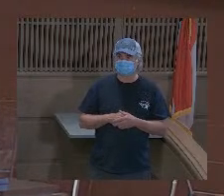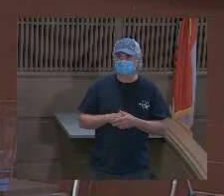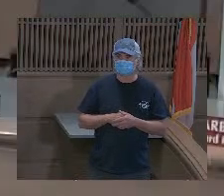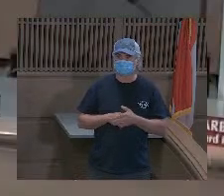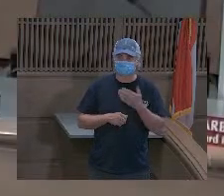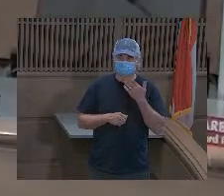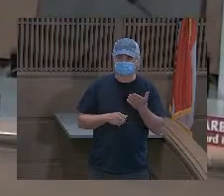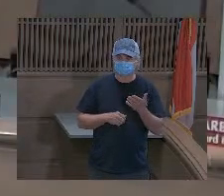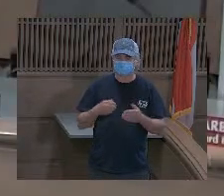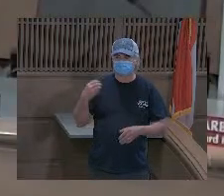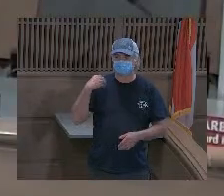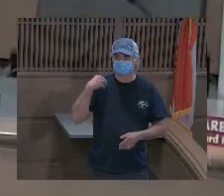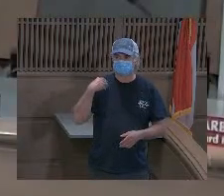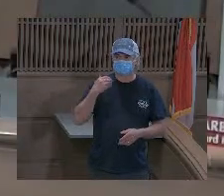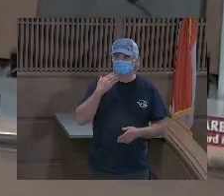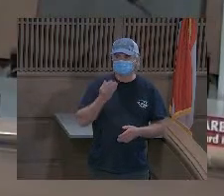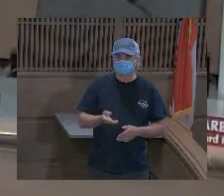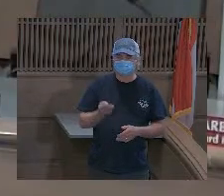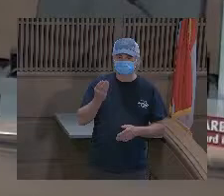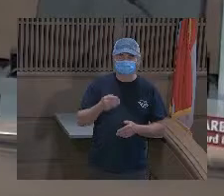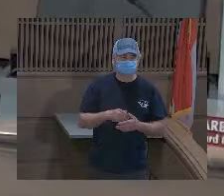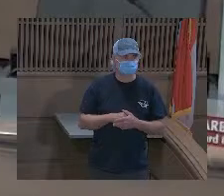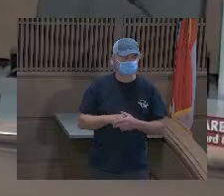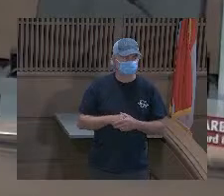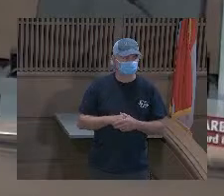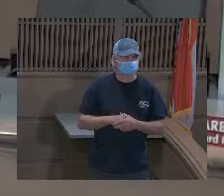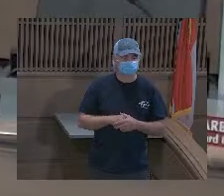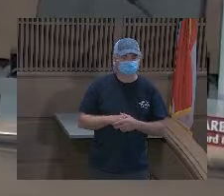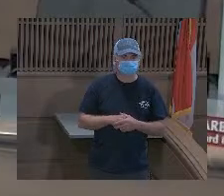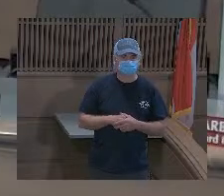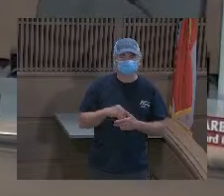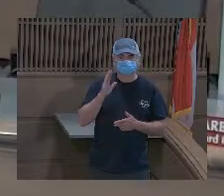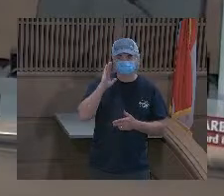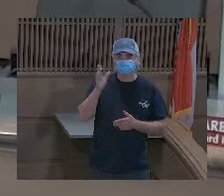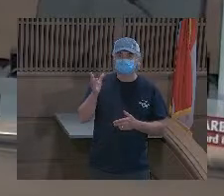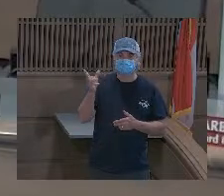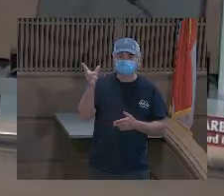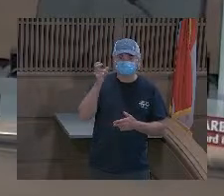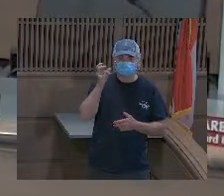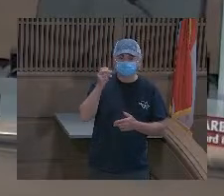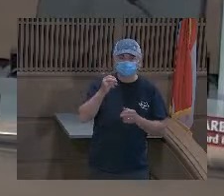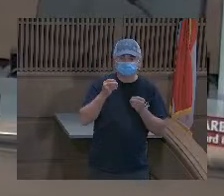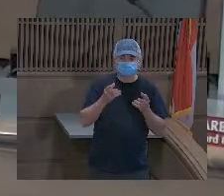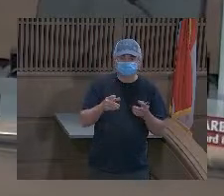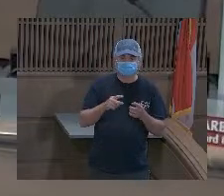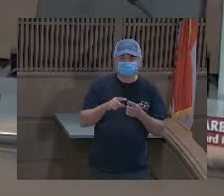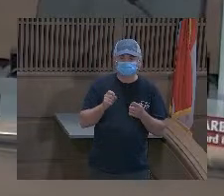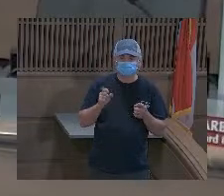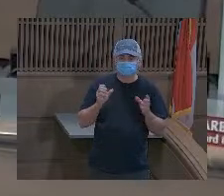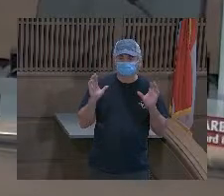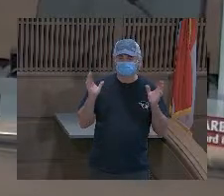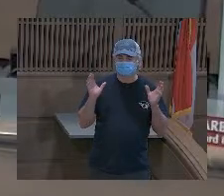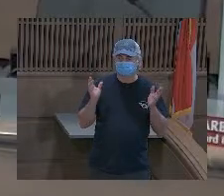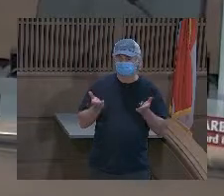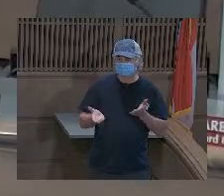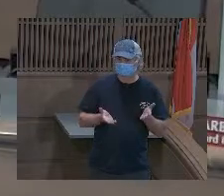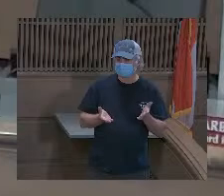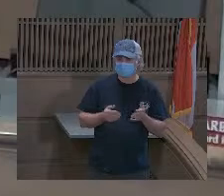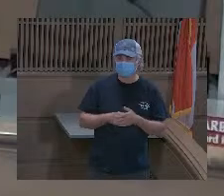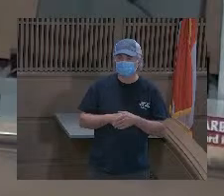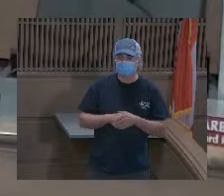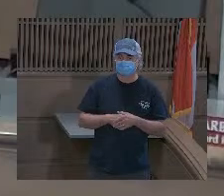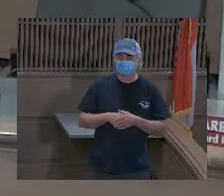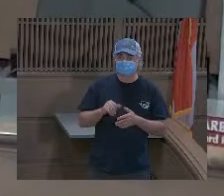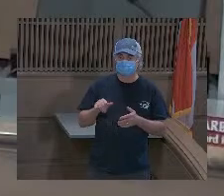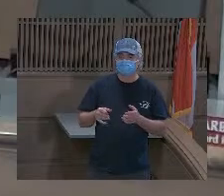Thank you, Chief. Good morning, everyone. You're going to hear information today from Dougherty County Emergency Medical Service, and it will support